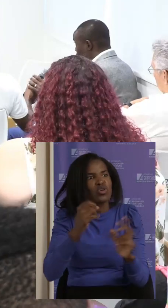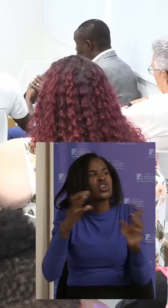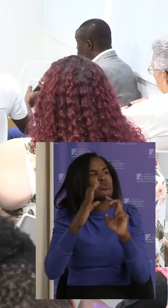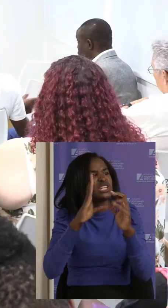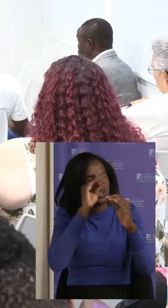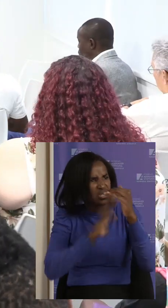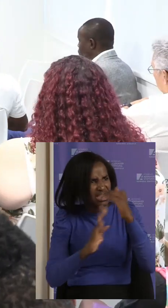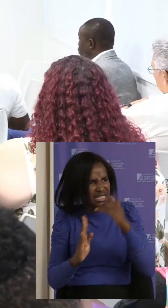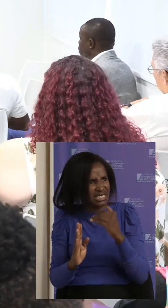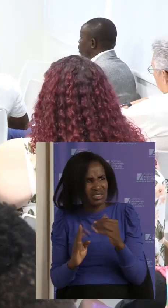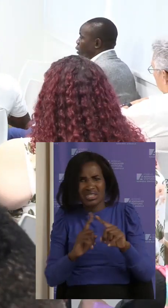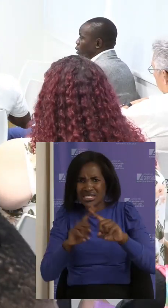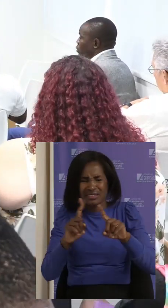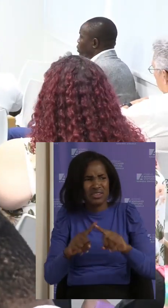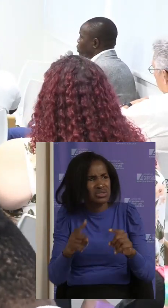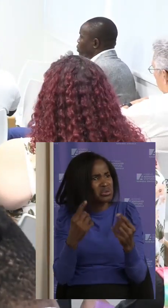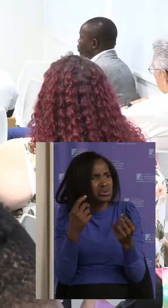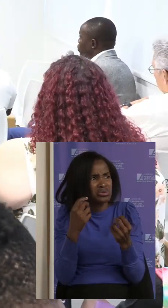Final one, please.